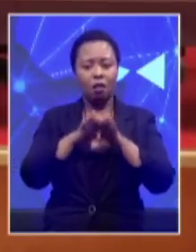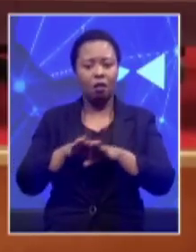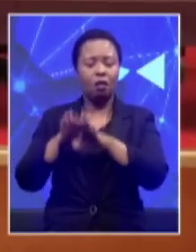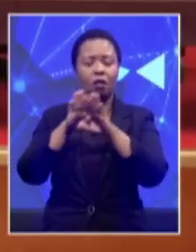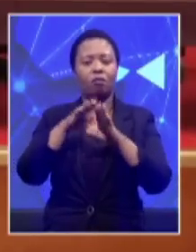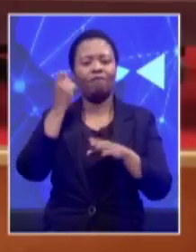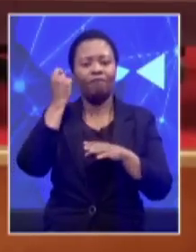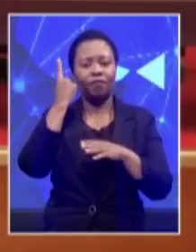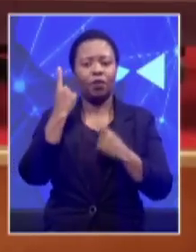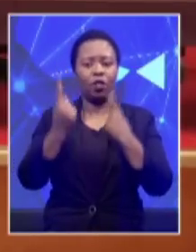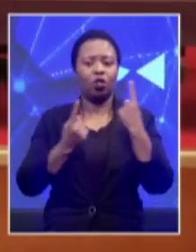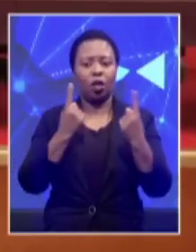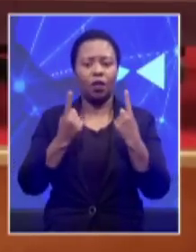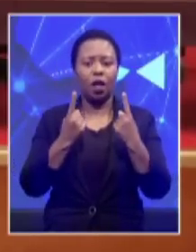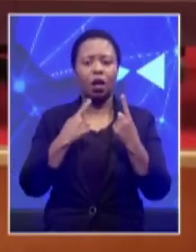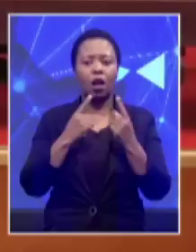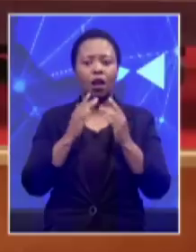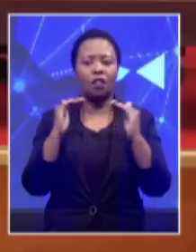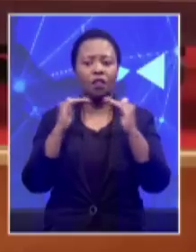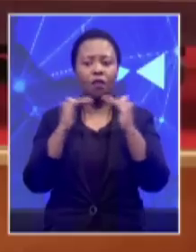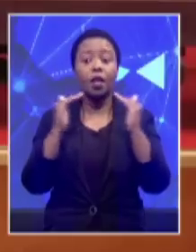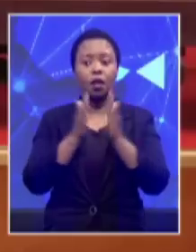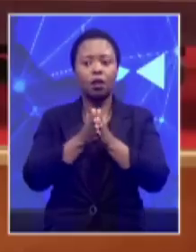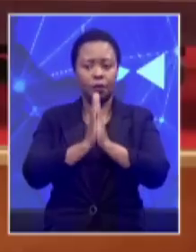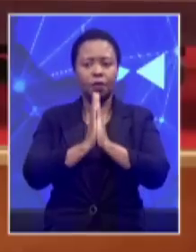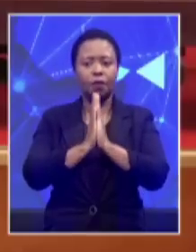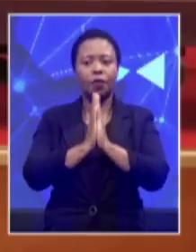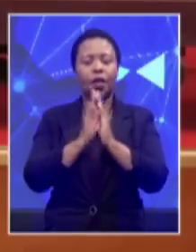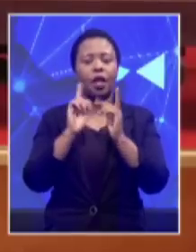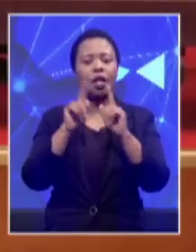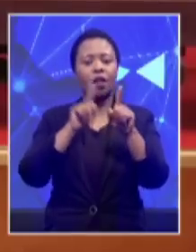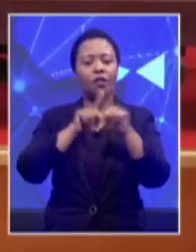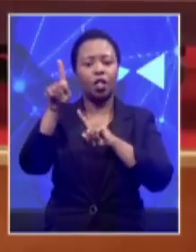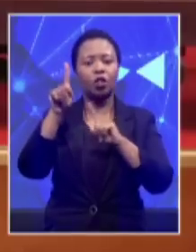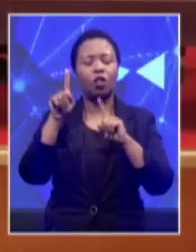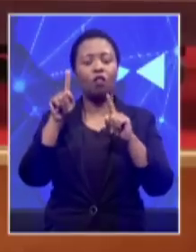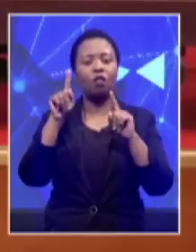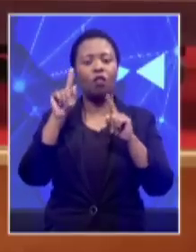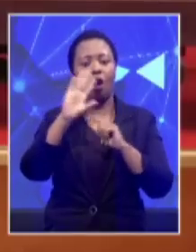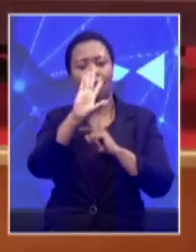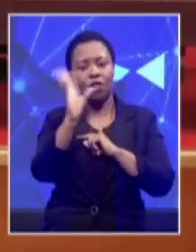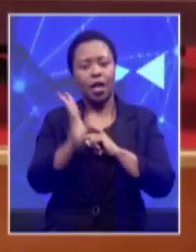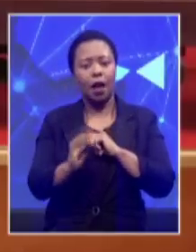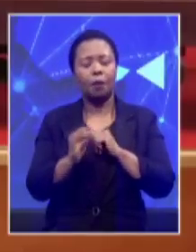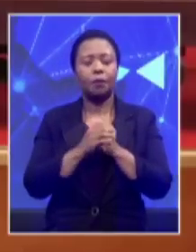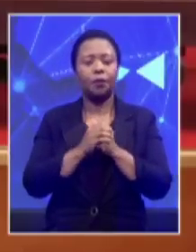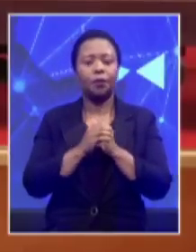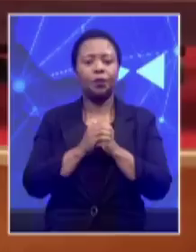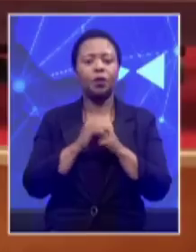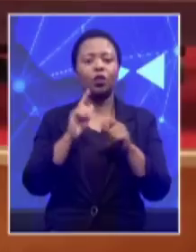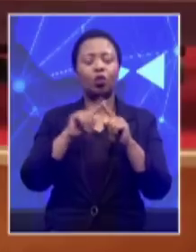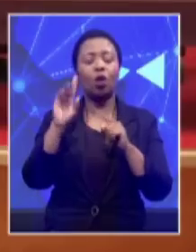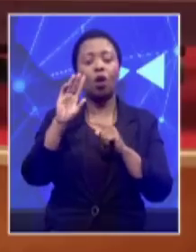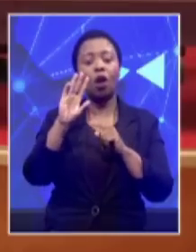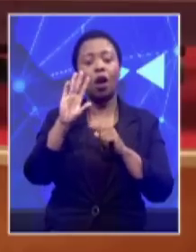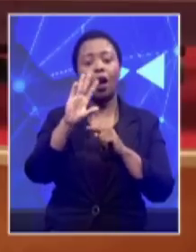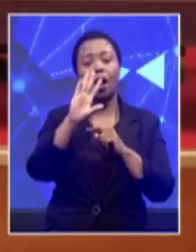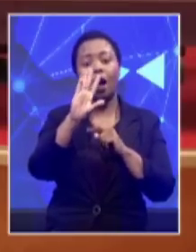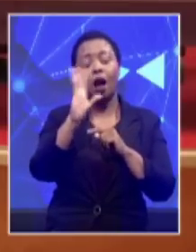and have fair play and the victory of Africa that we want. Africa will not be built